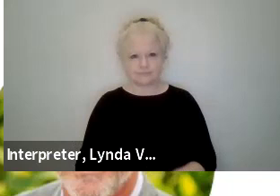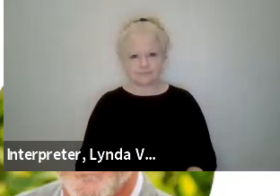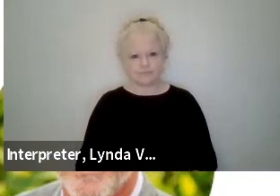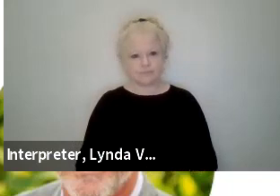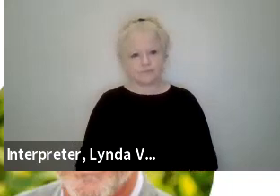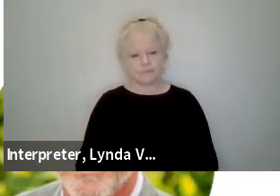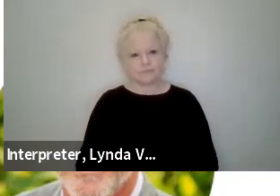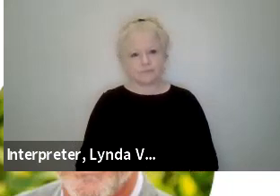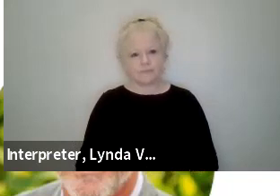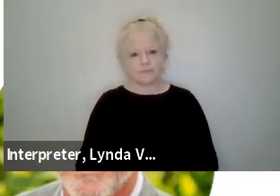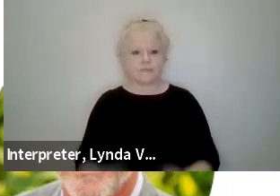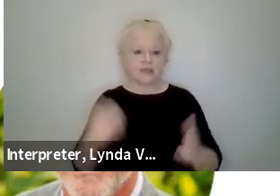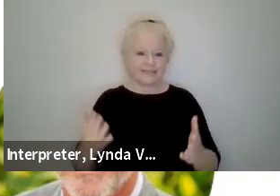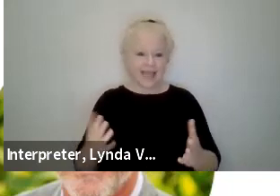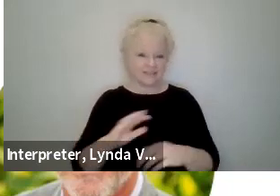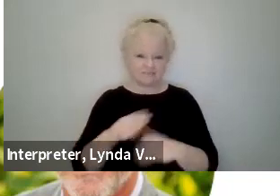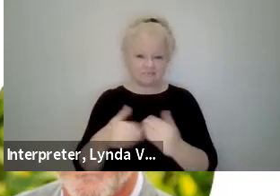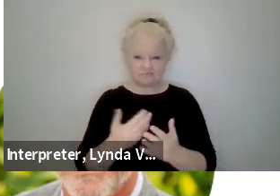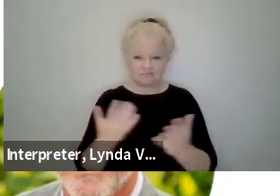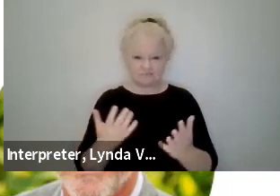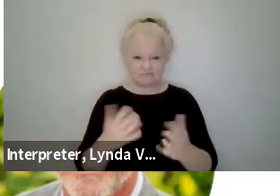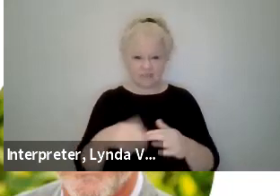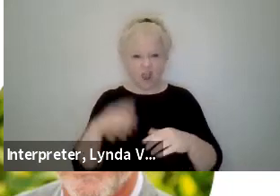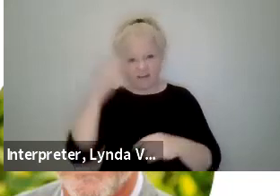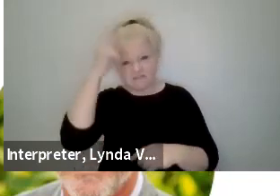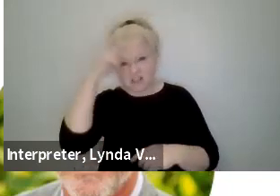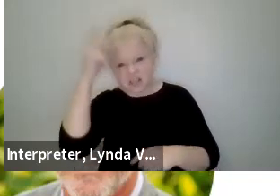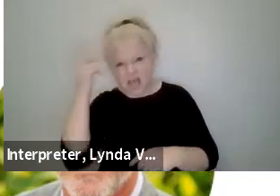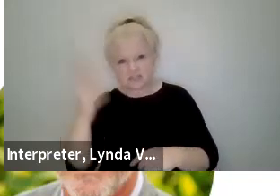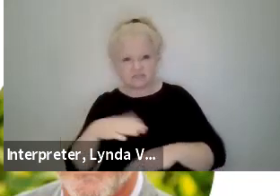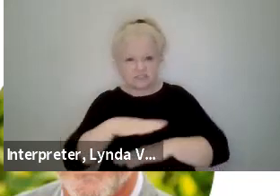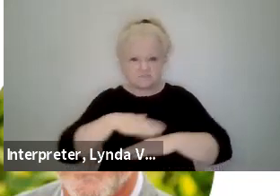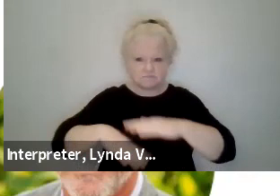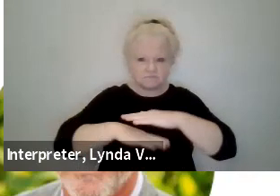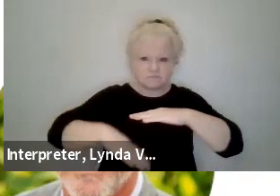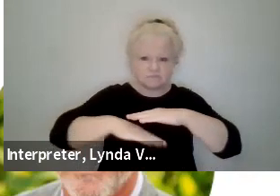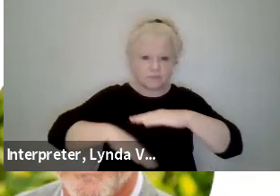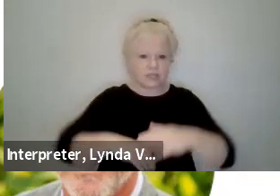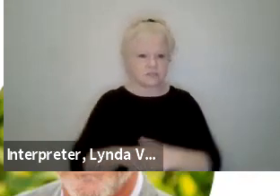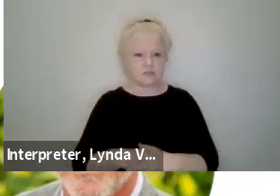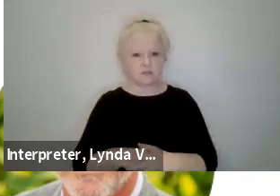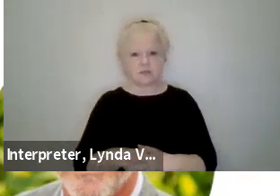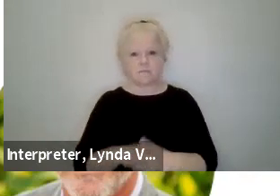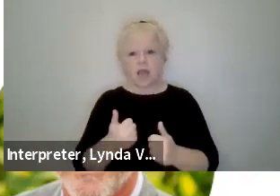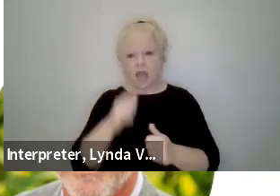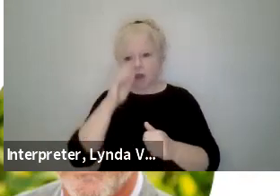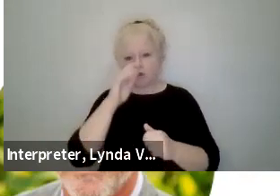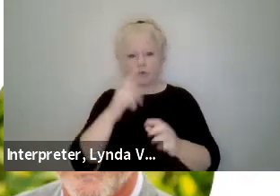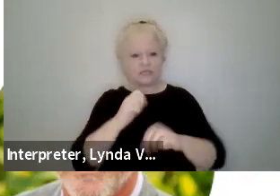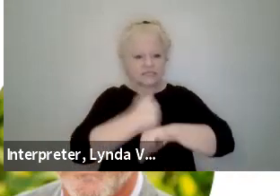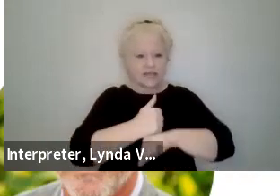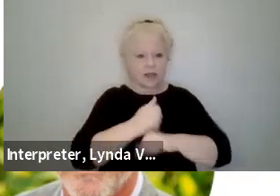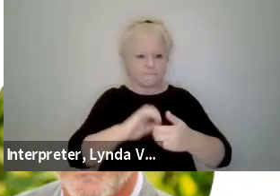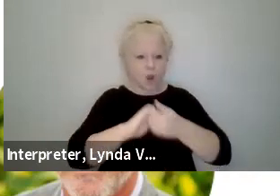ultimately is the down and dirty gist of what our philosophy is as it relates to creating partnerships and how we like to see